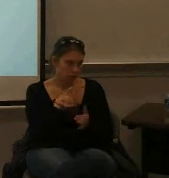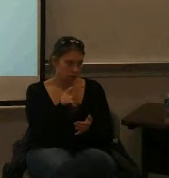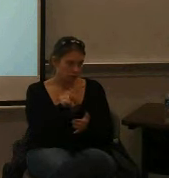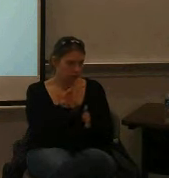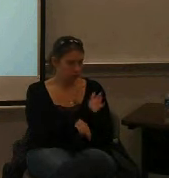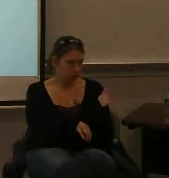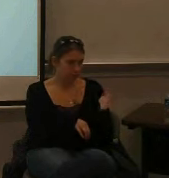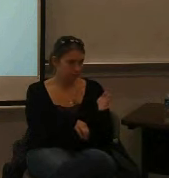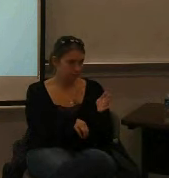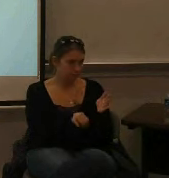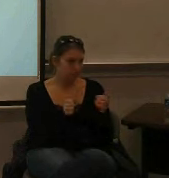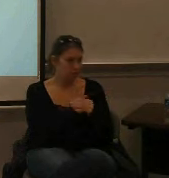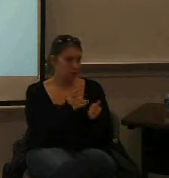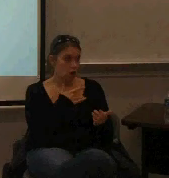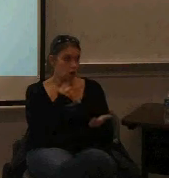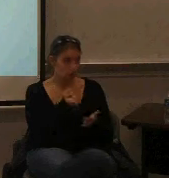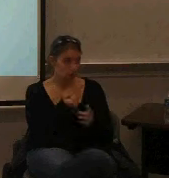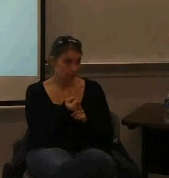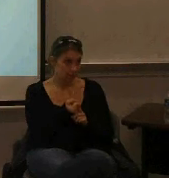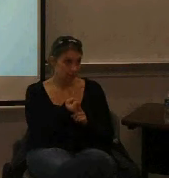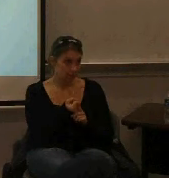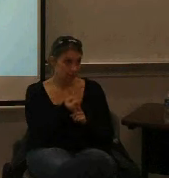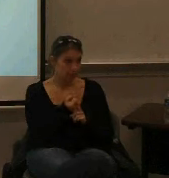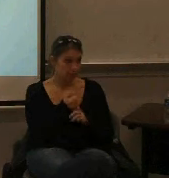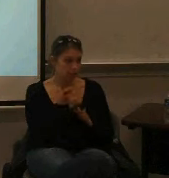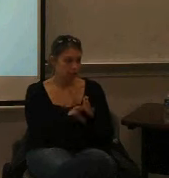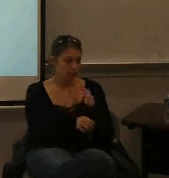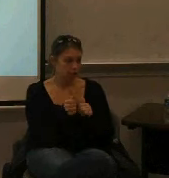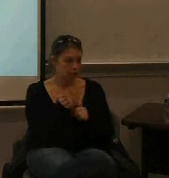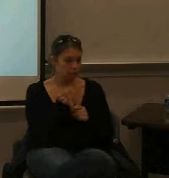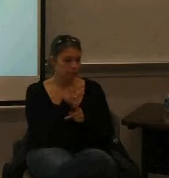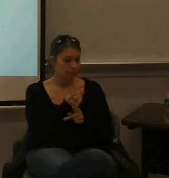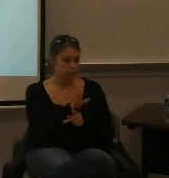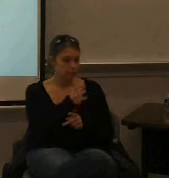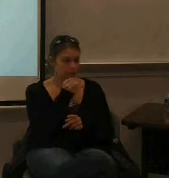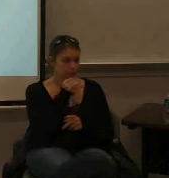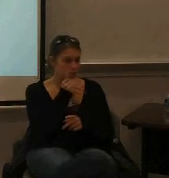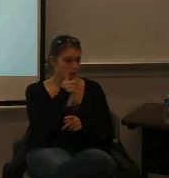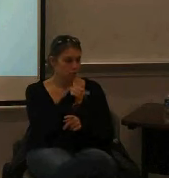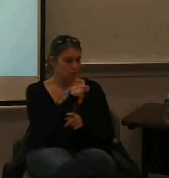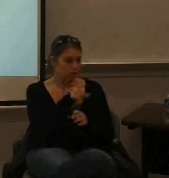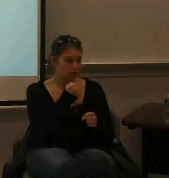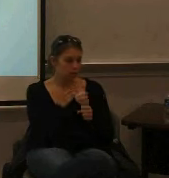heart attacks, it's cheaper to modify your diet for 20 years than it is to go in and